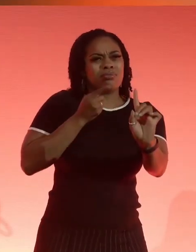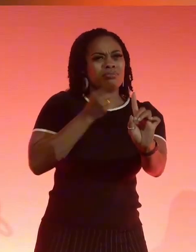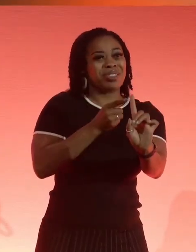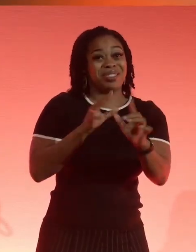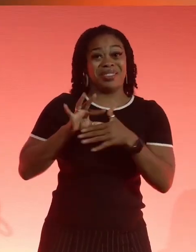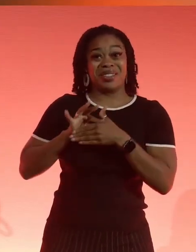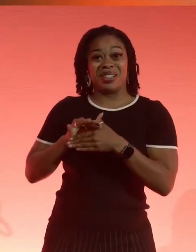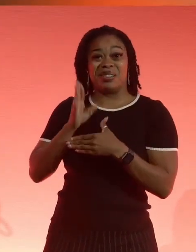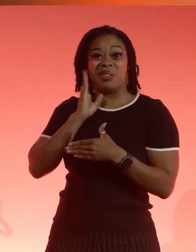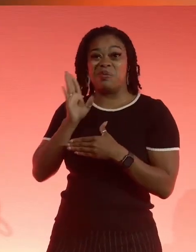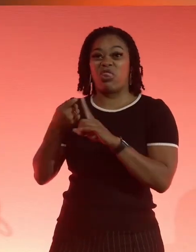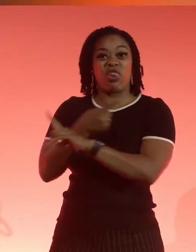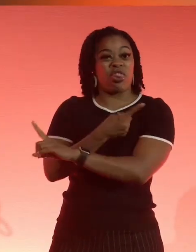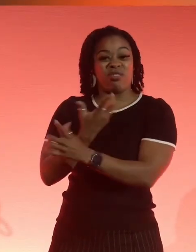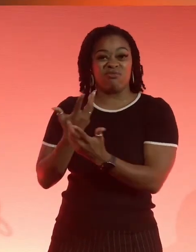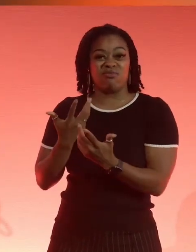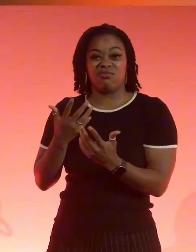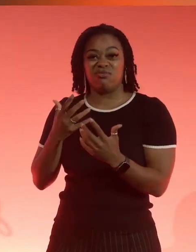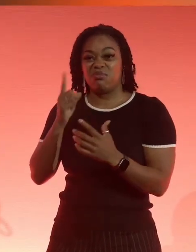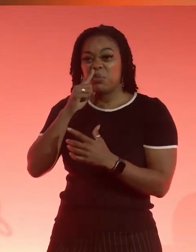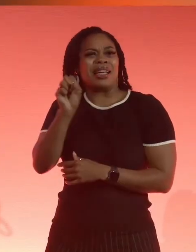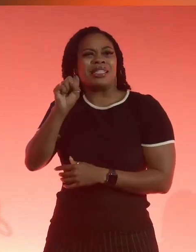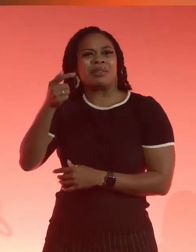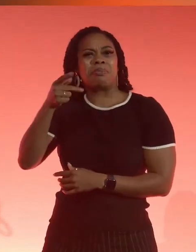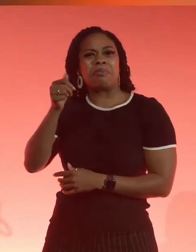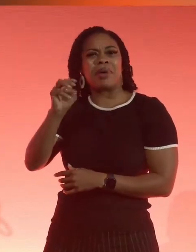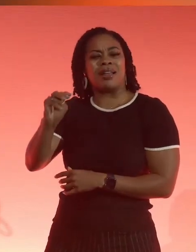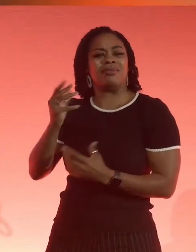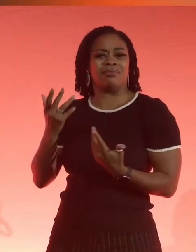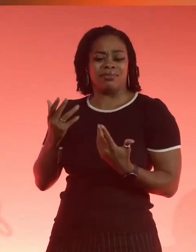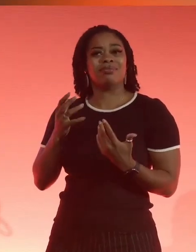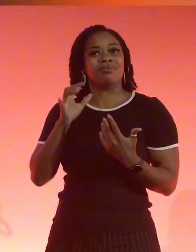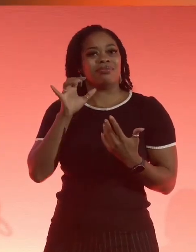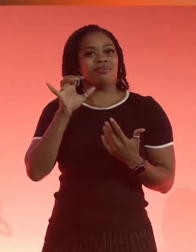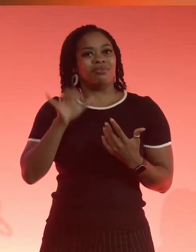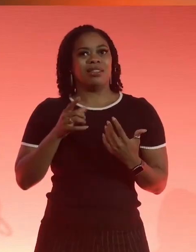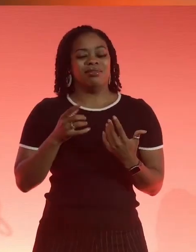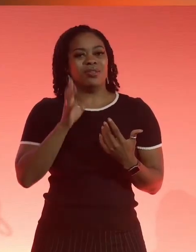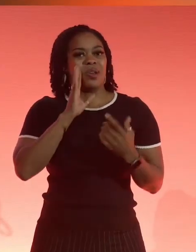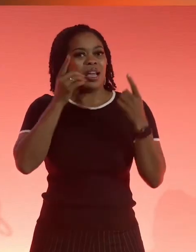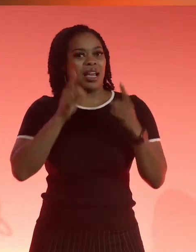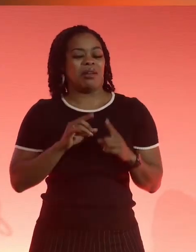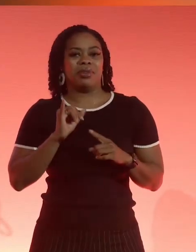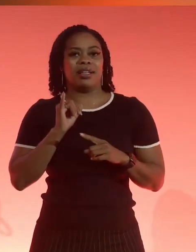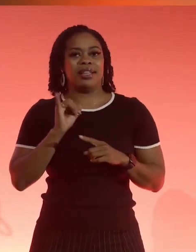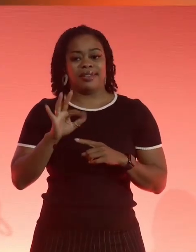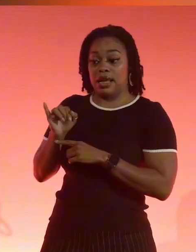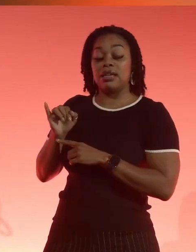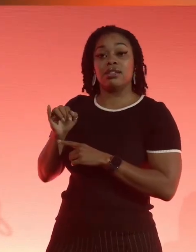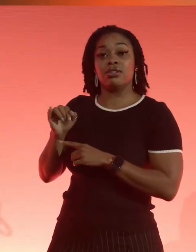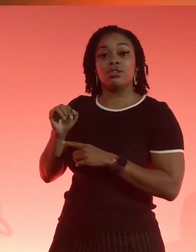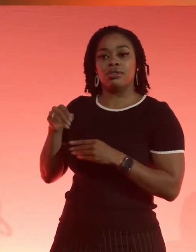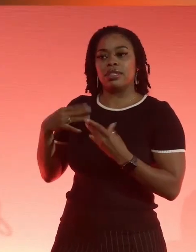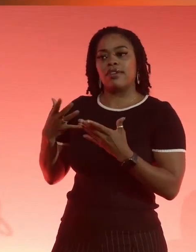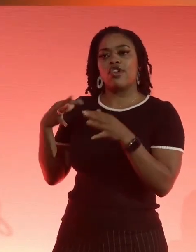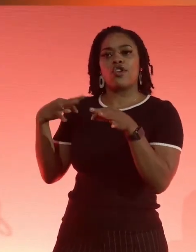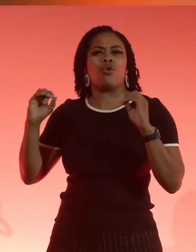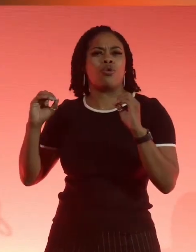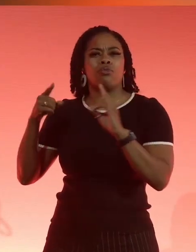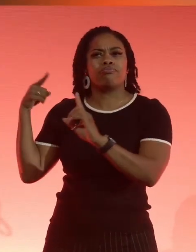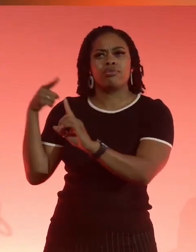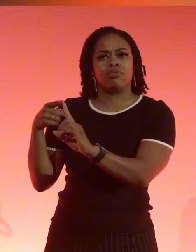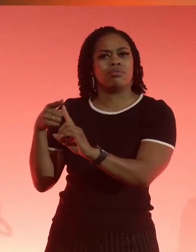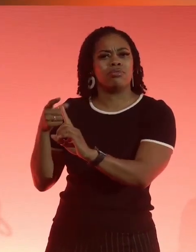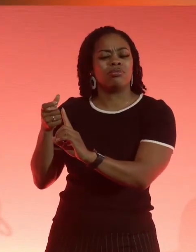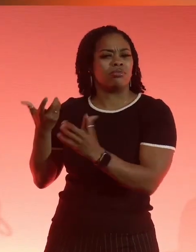will be bland, off base, otherwise known as spam. And that is exactly what you get when you give AI a directionless prompt. You